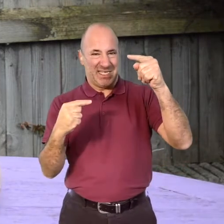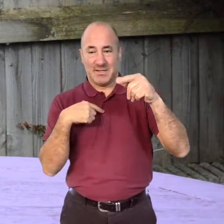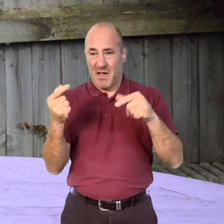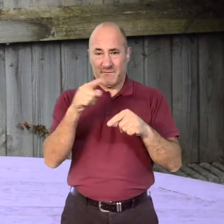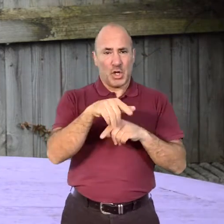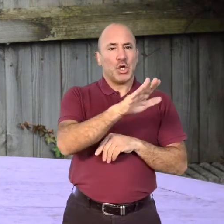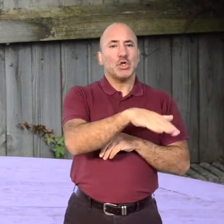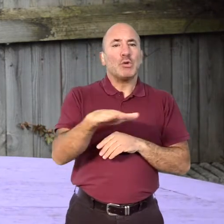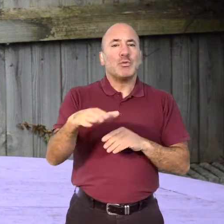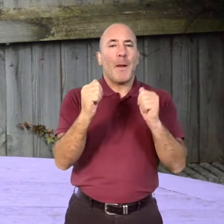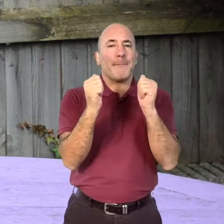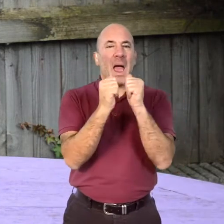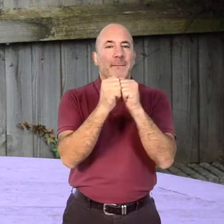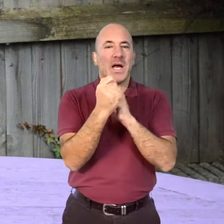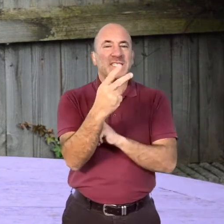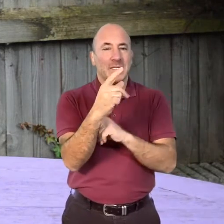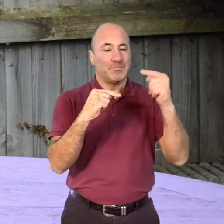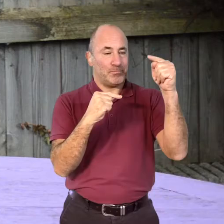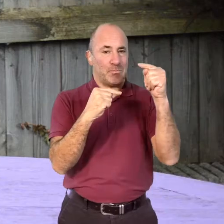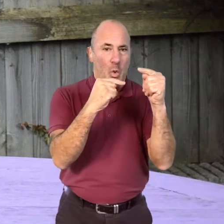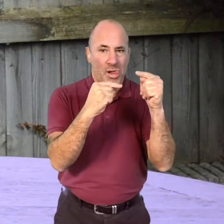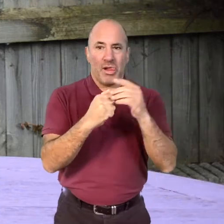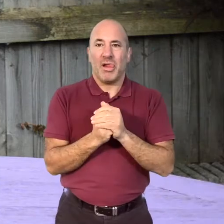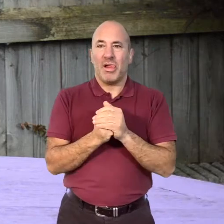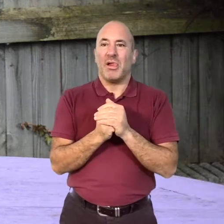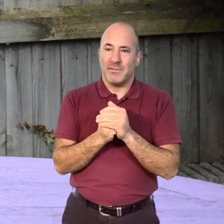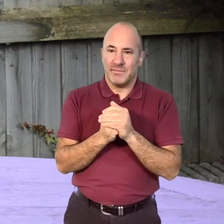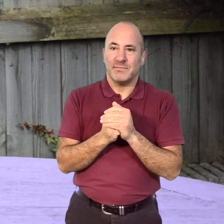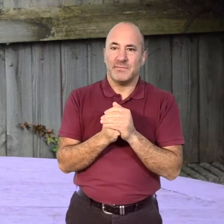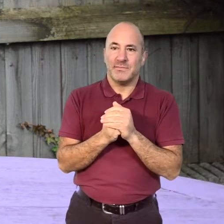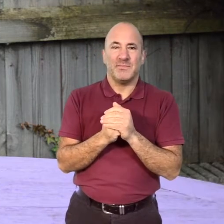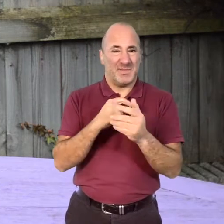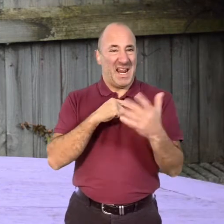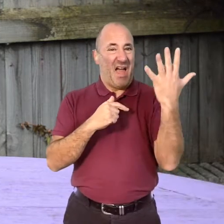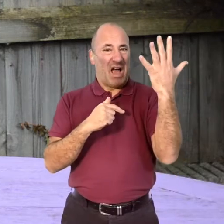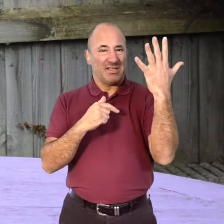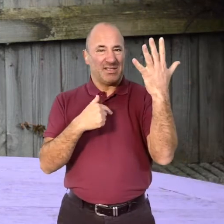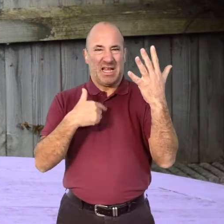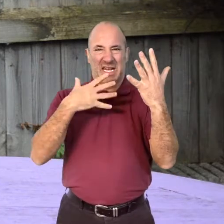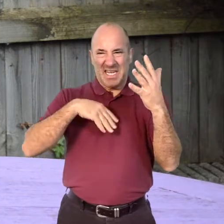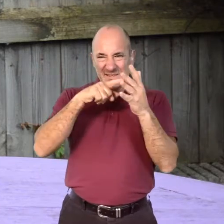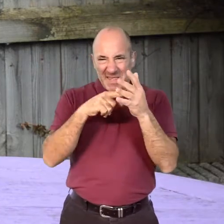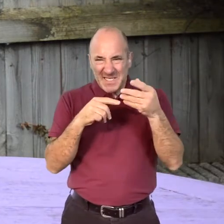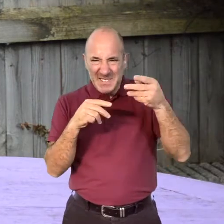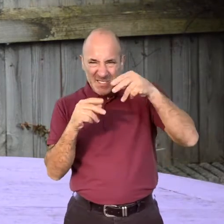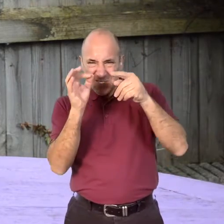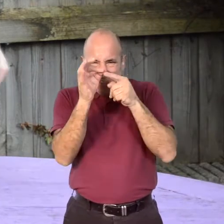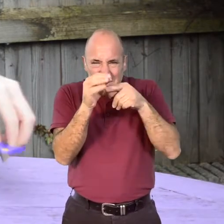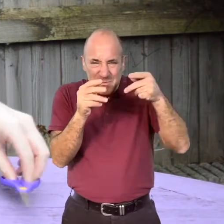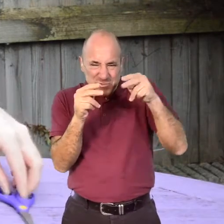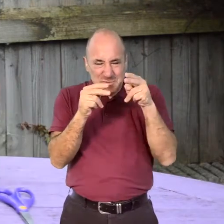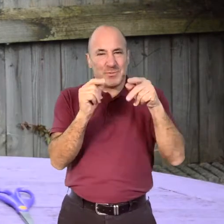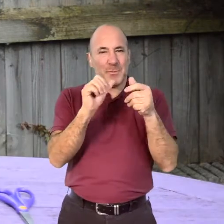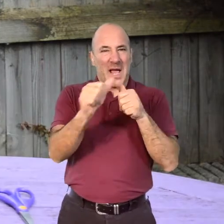I also have a small pair of children's purple scissors because I'm left-handed and sometimes I need these to get at the